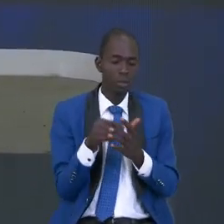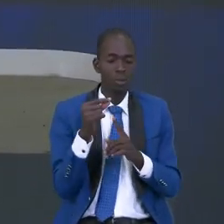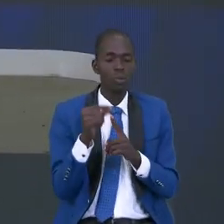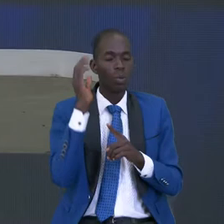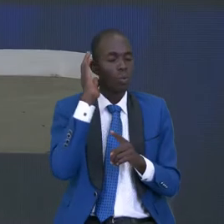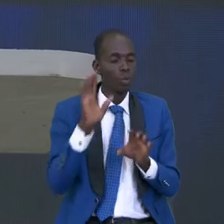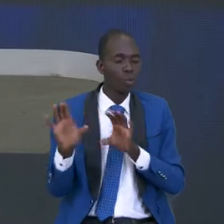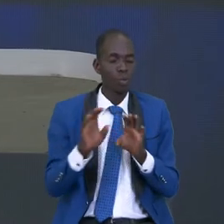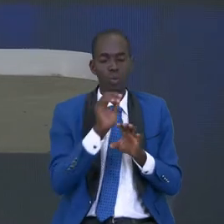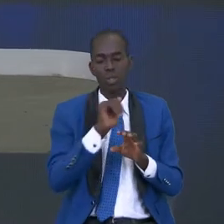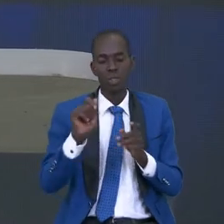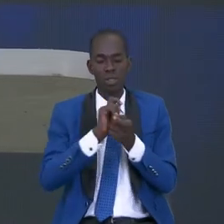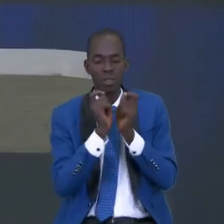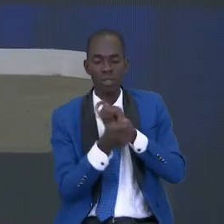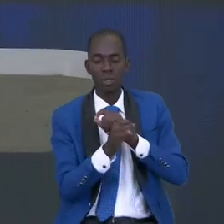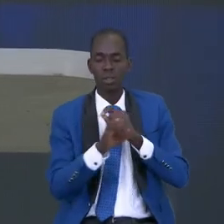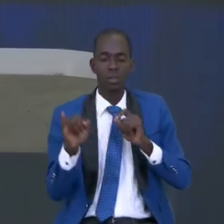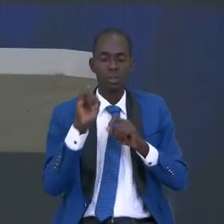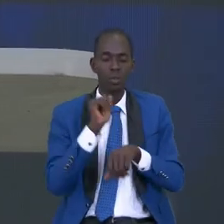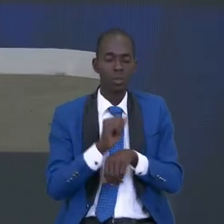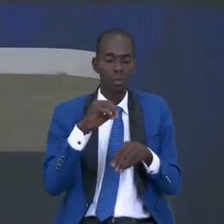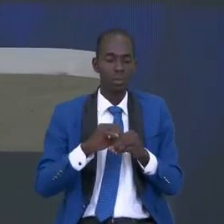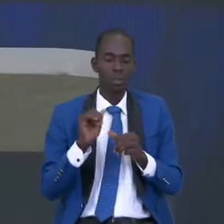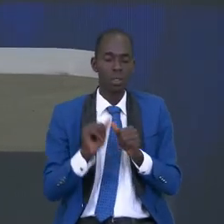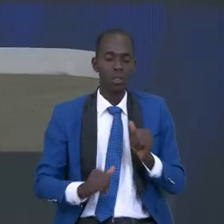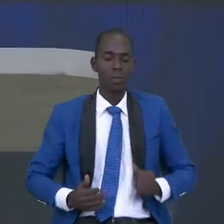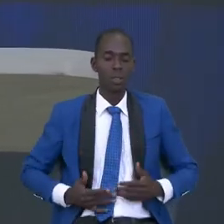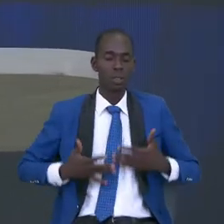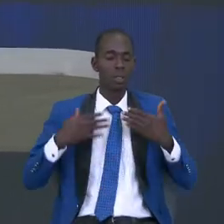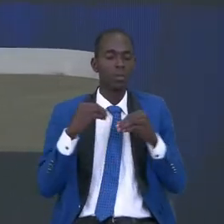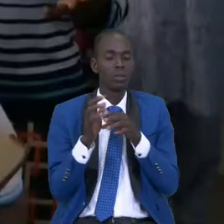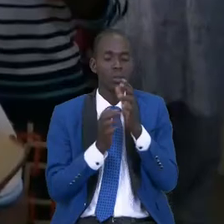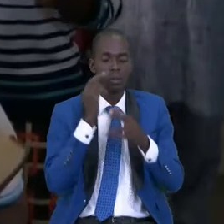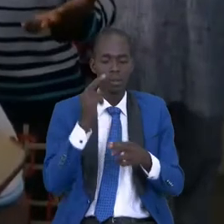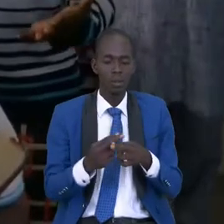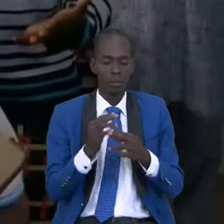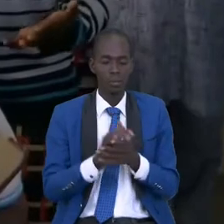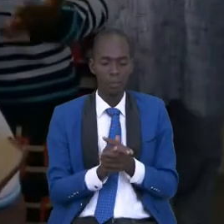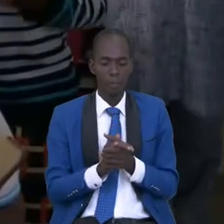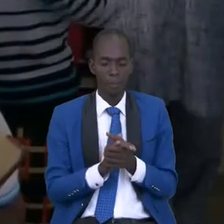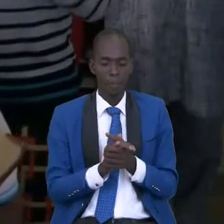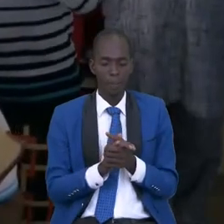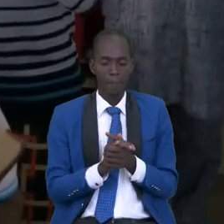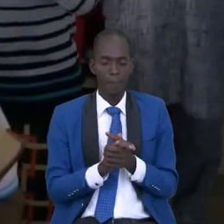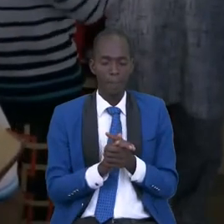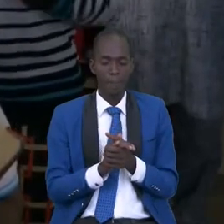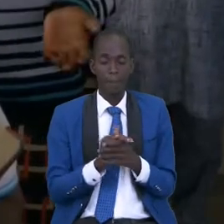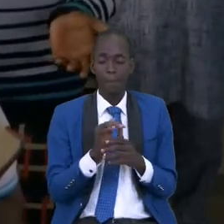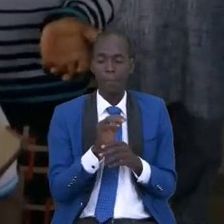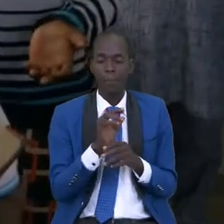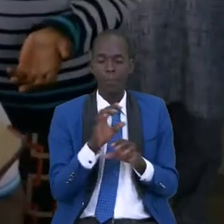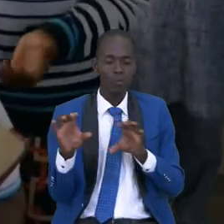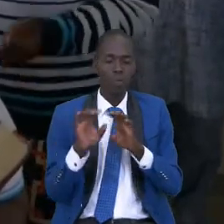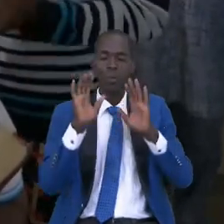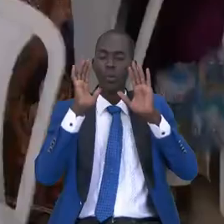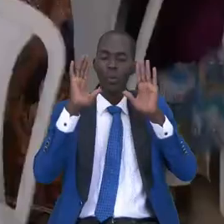a transforming work in every life in Jesus' name. Amen. Do wonders in